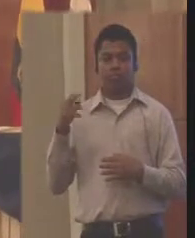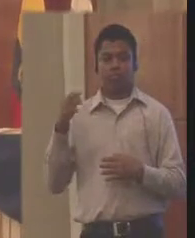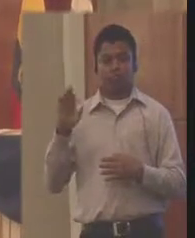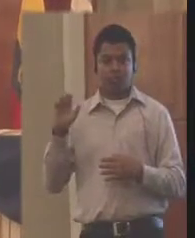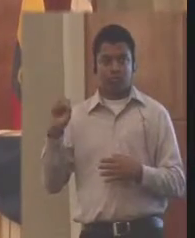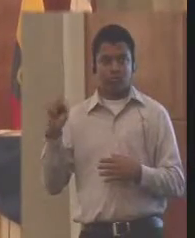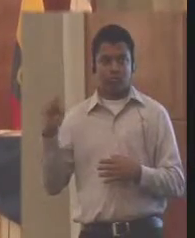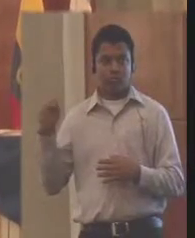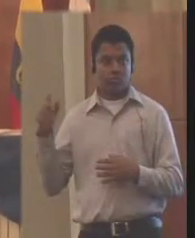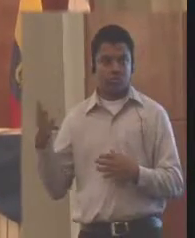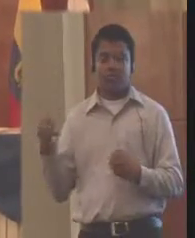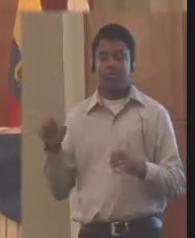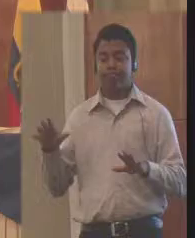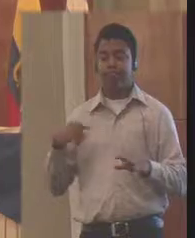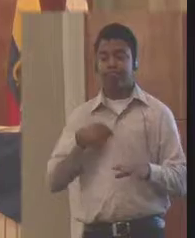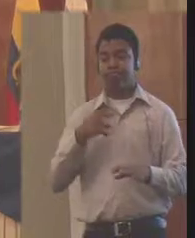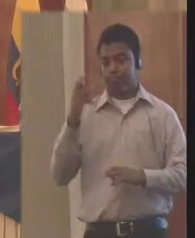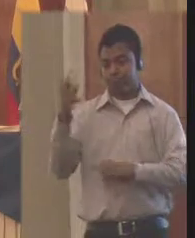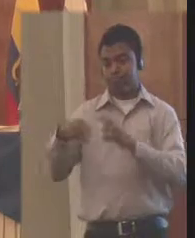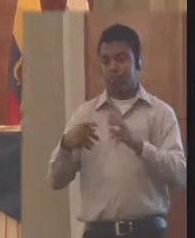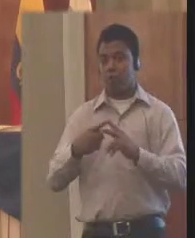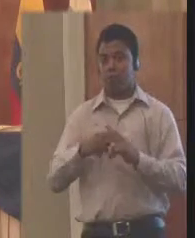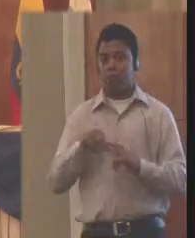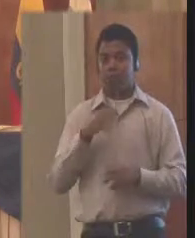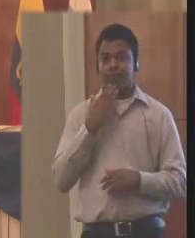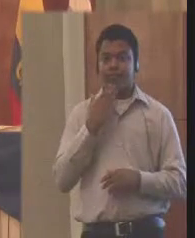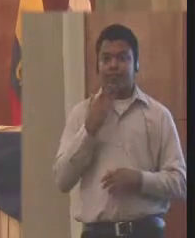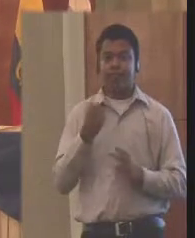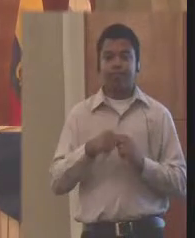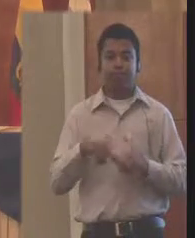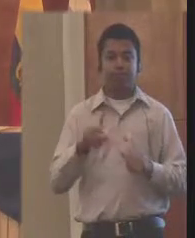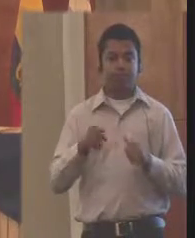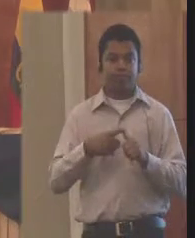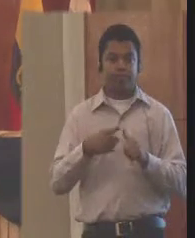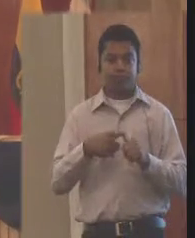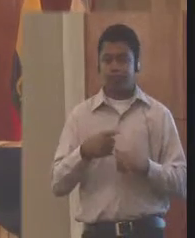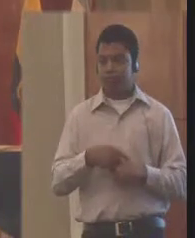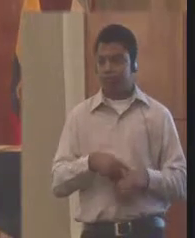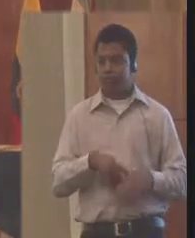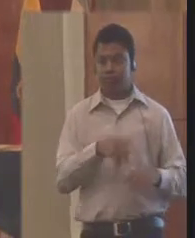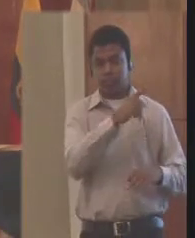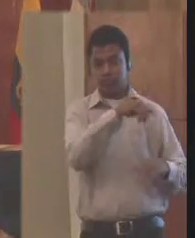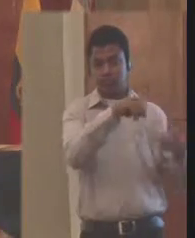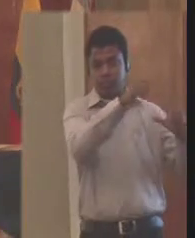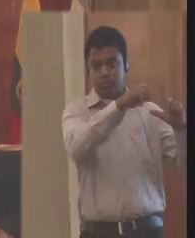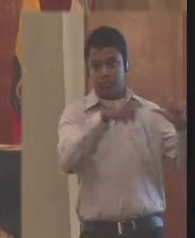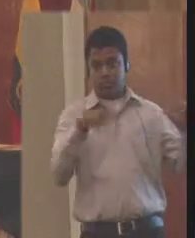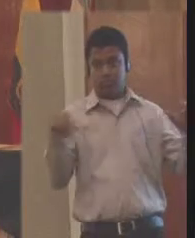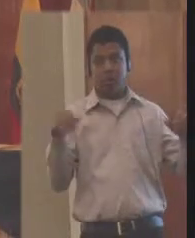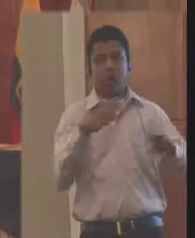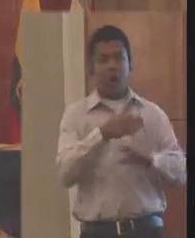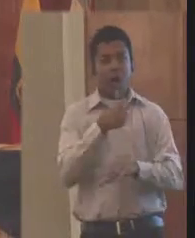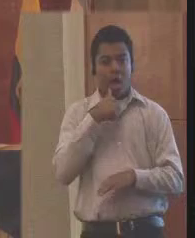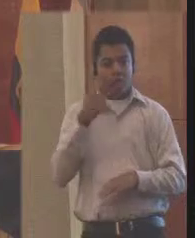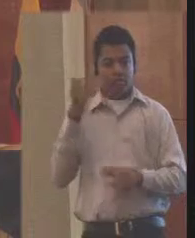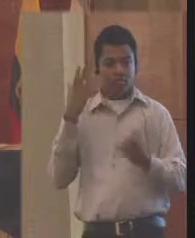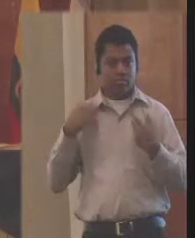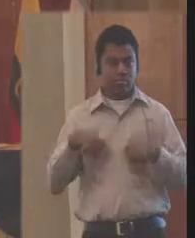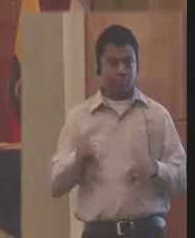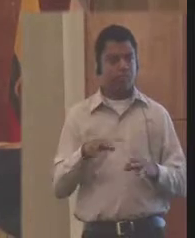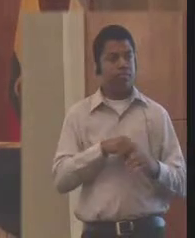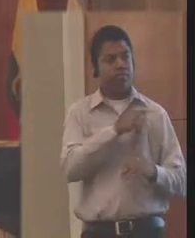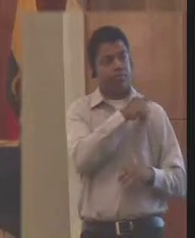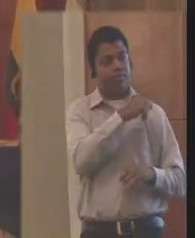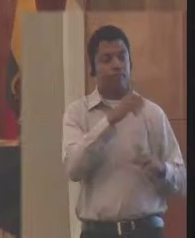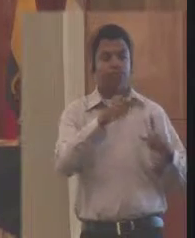begin with a few metrics that I presented yesterday already, just to show you the increase